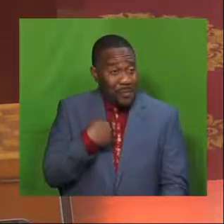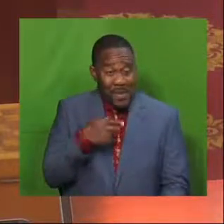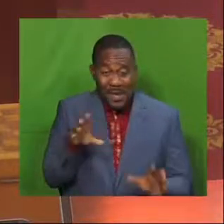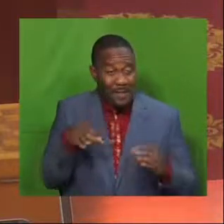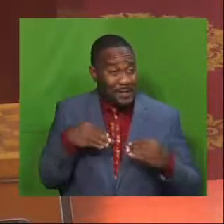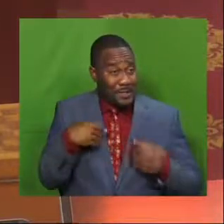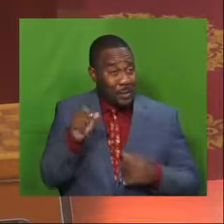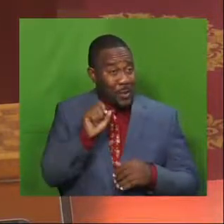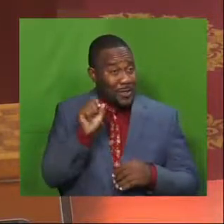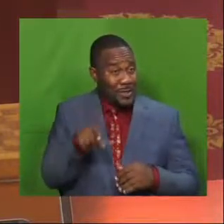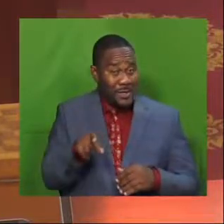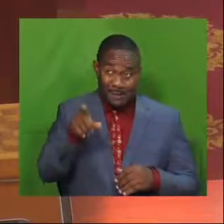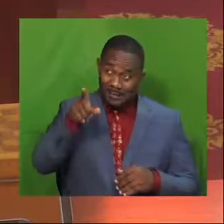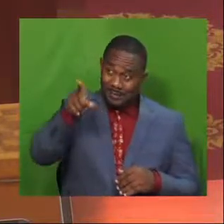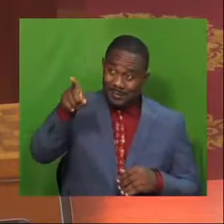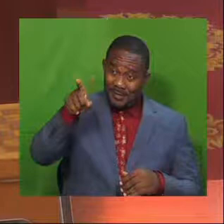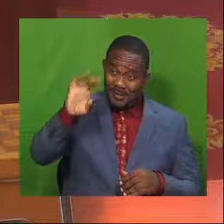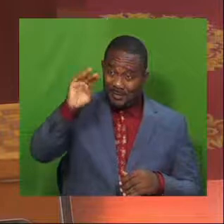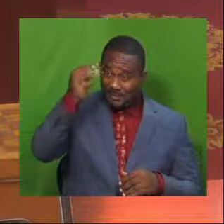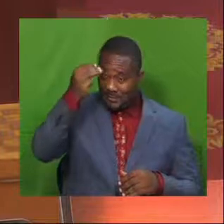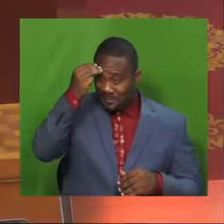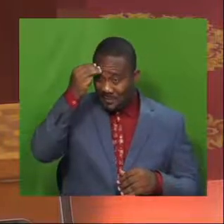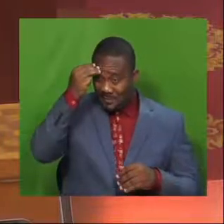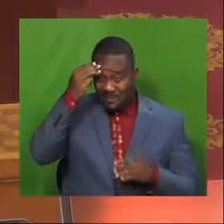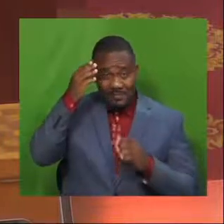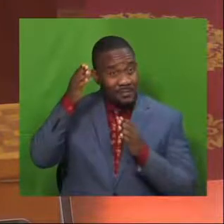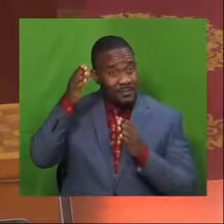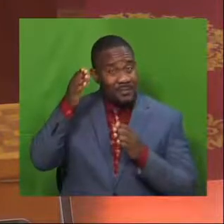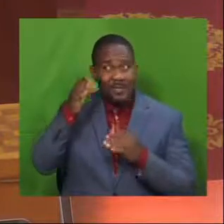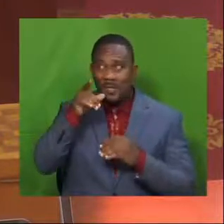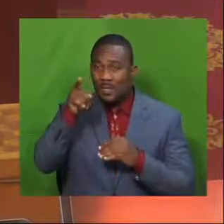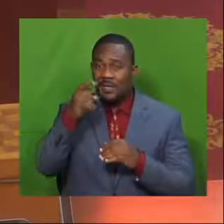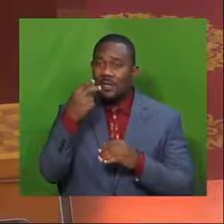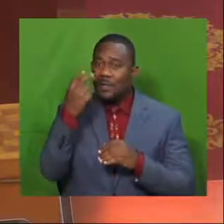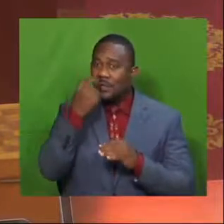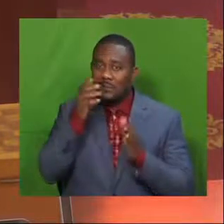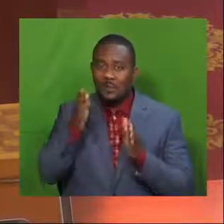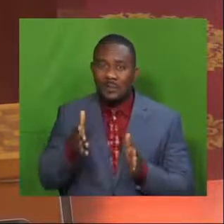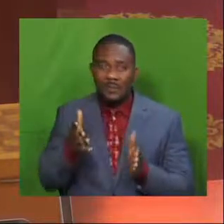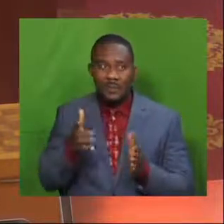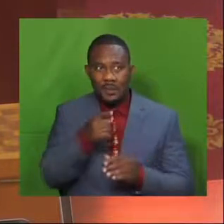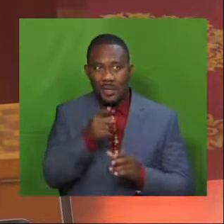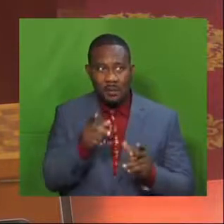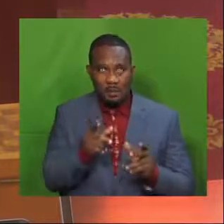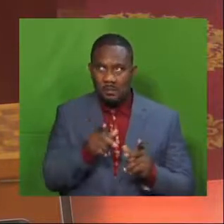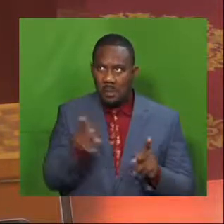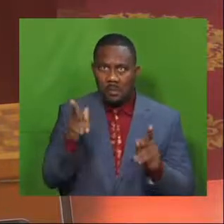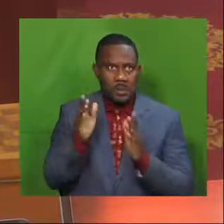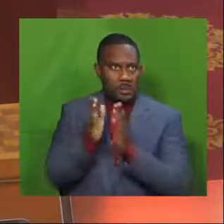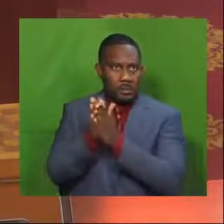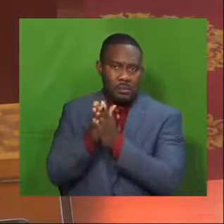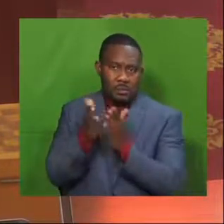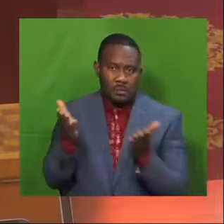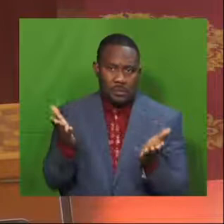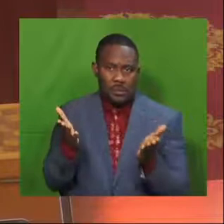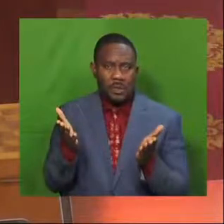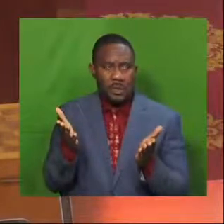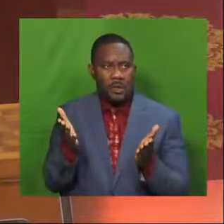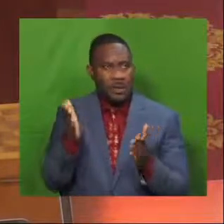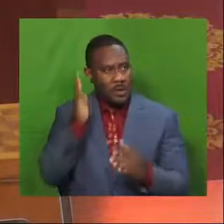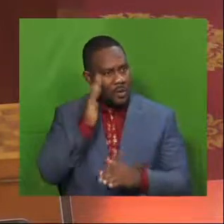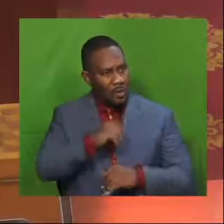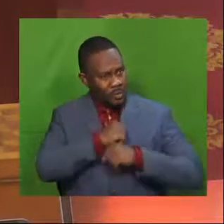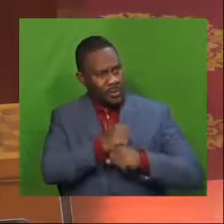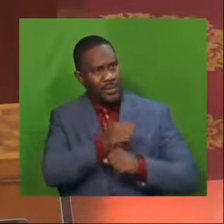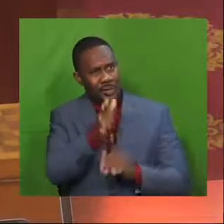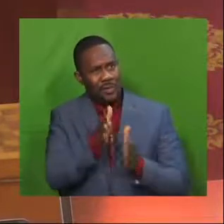that the Minister of Interior has asked for permission and same was granted. So be assured, we'll protect your interests. Your